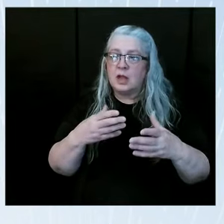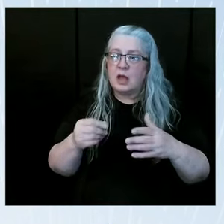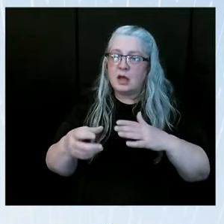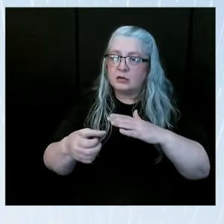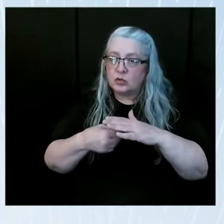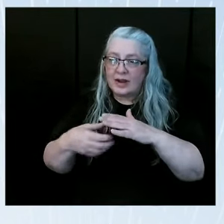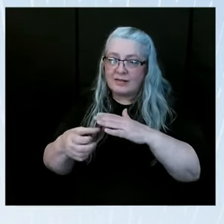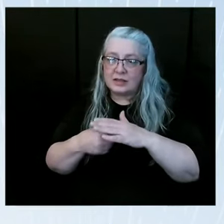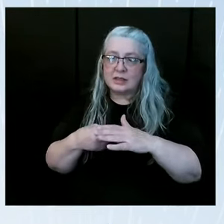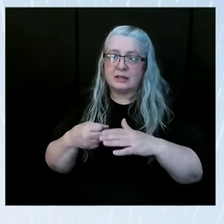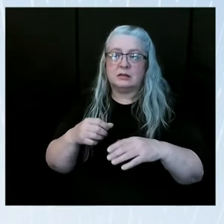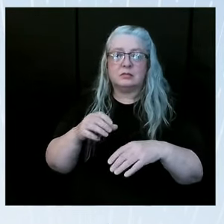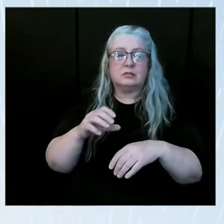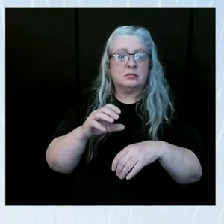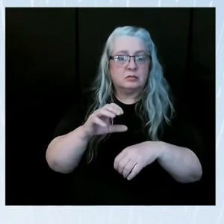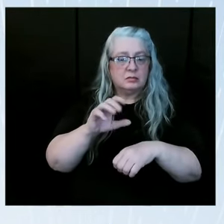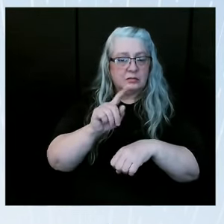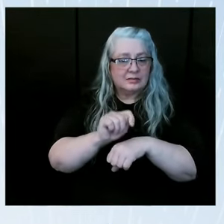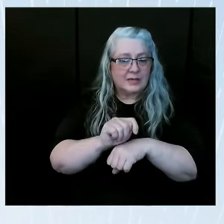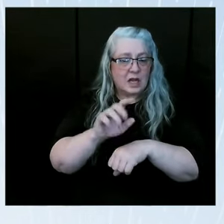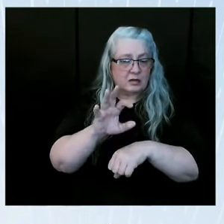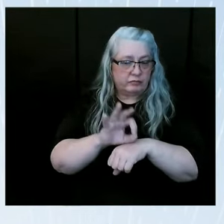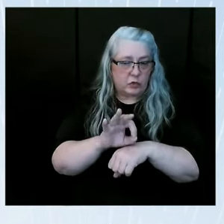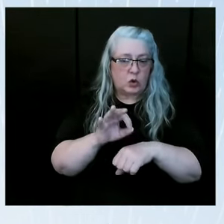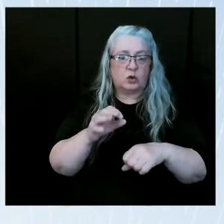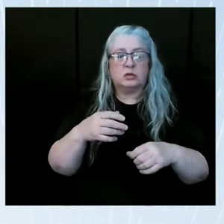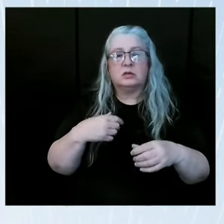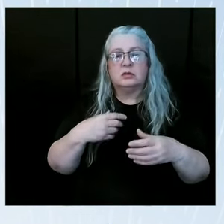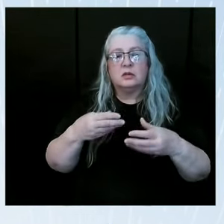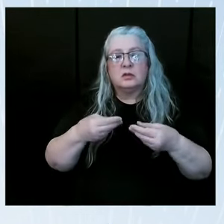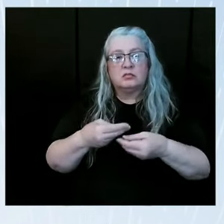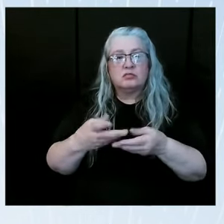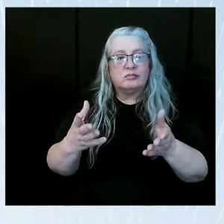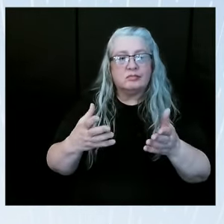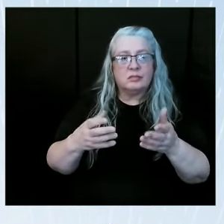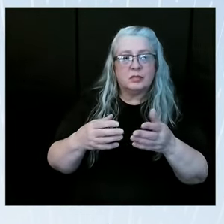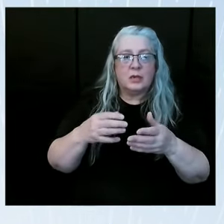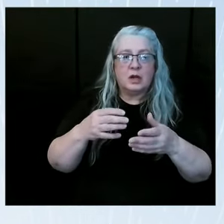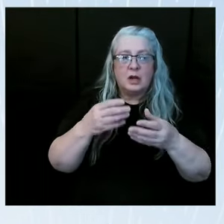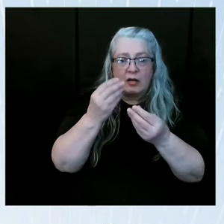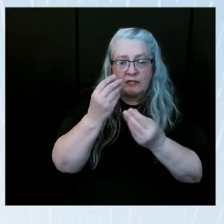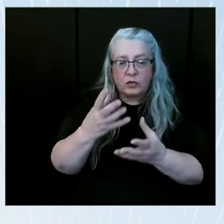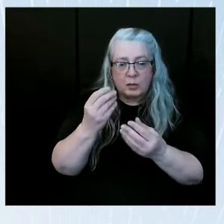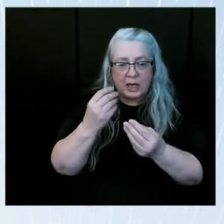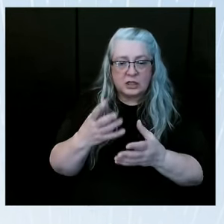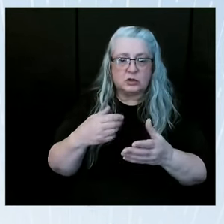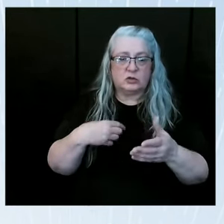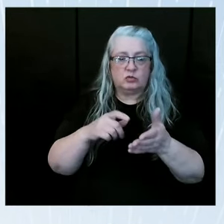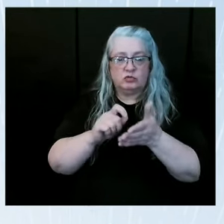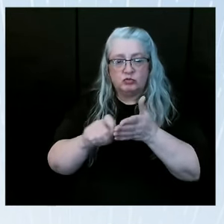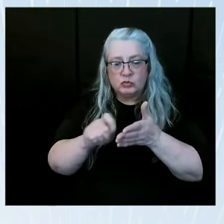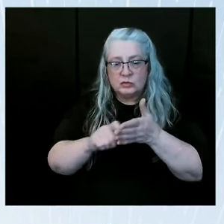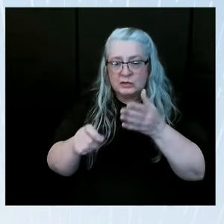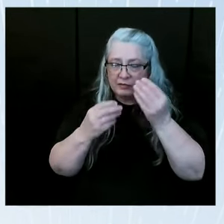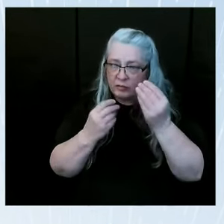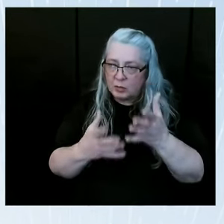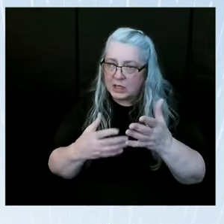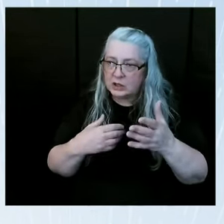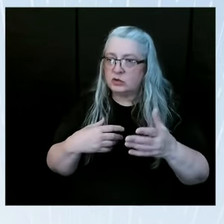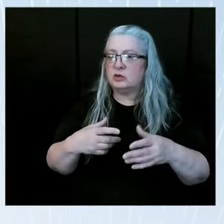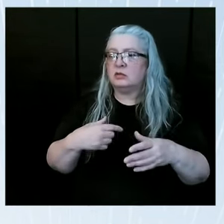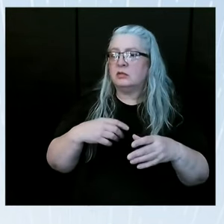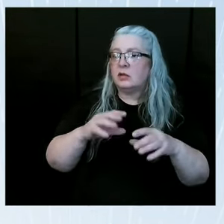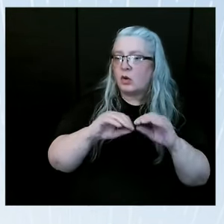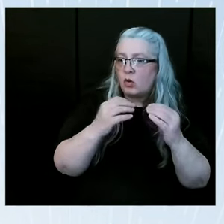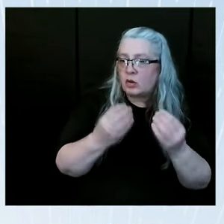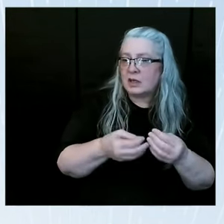foreign governments, international and non-governmental organizations, and companies that are trying to engage survivors, as well as making sure